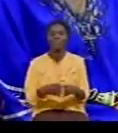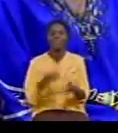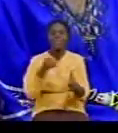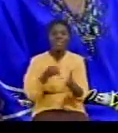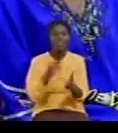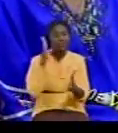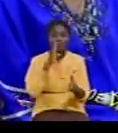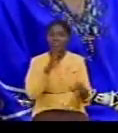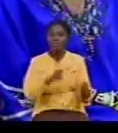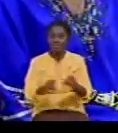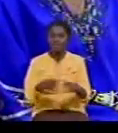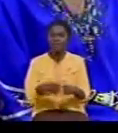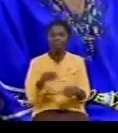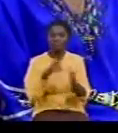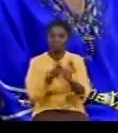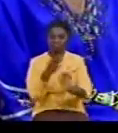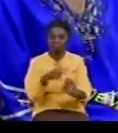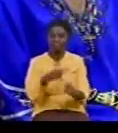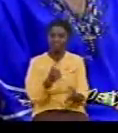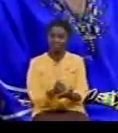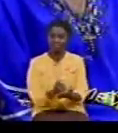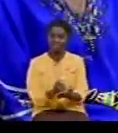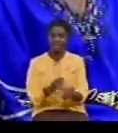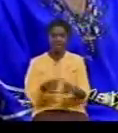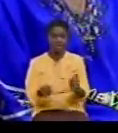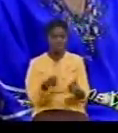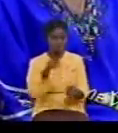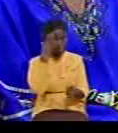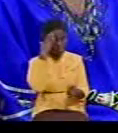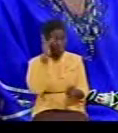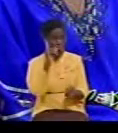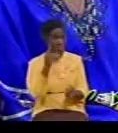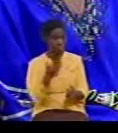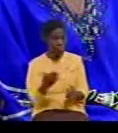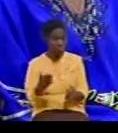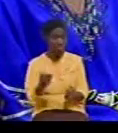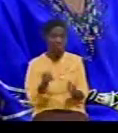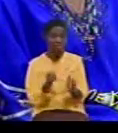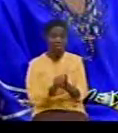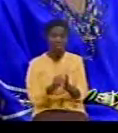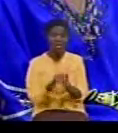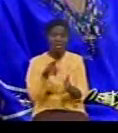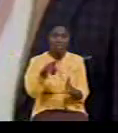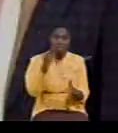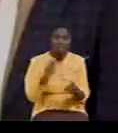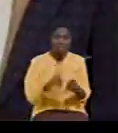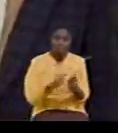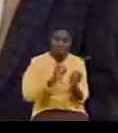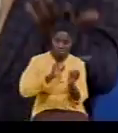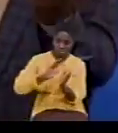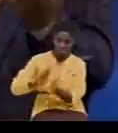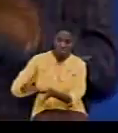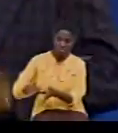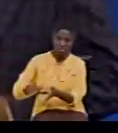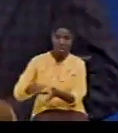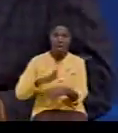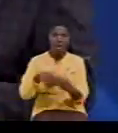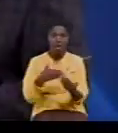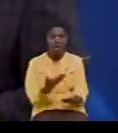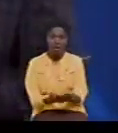will be done. But you'll do one thing. You lay aside